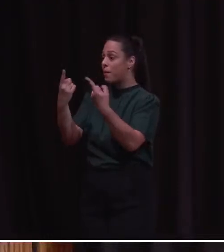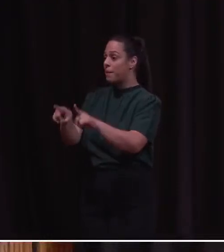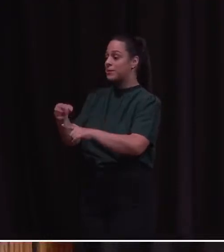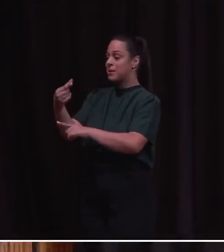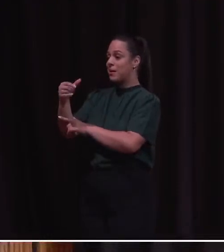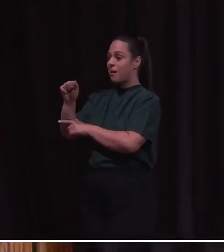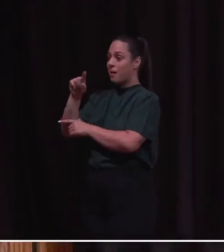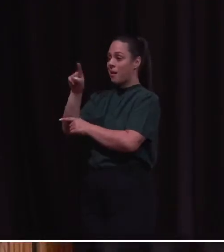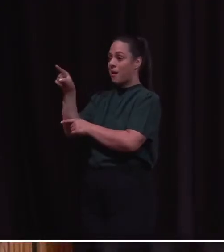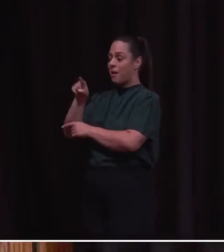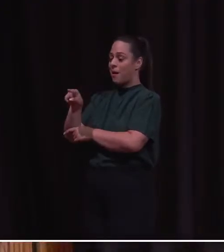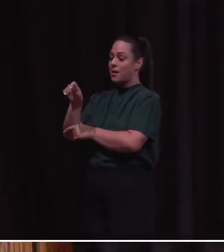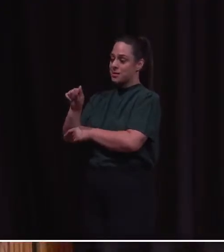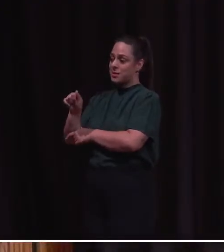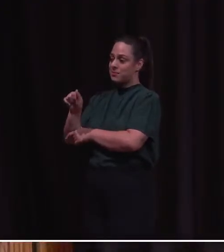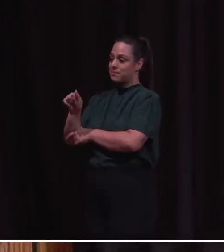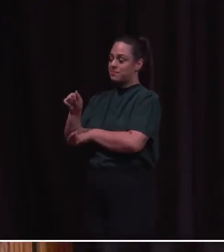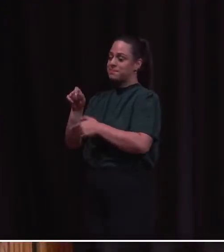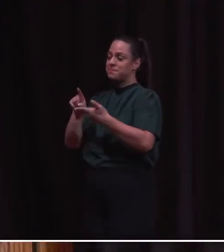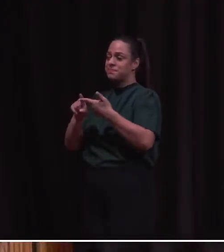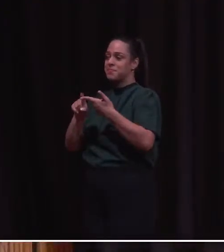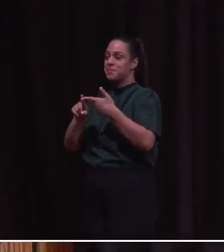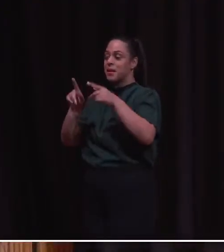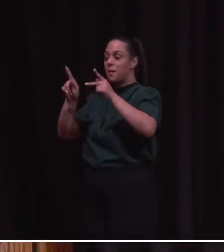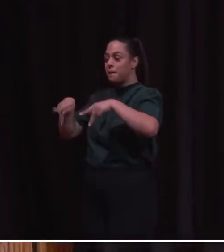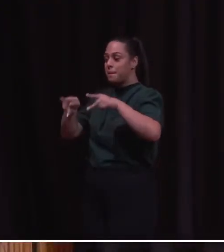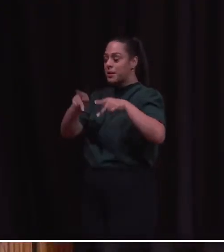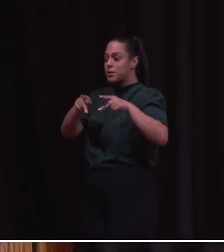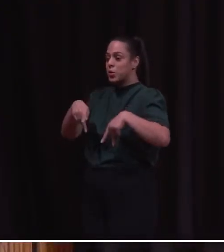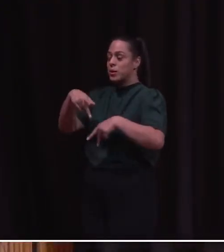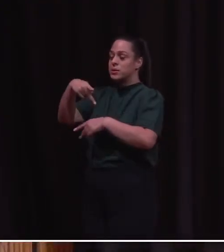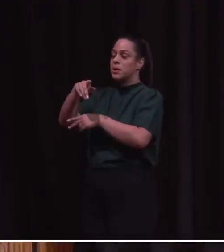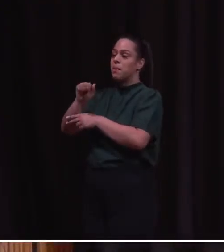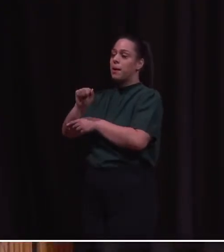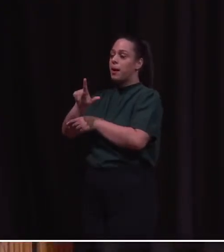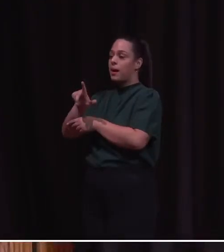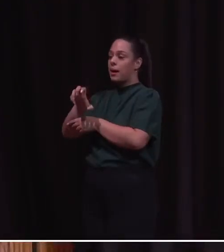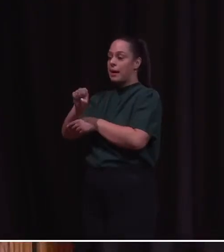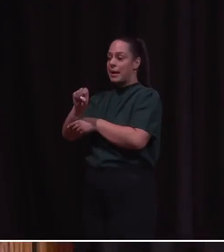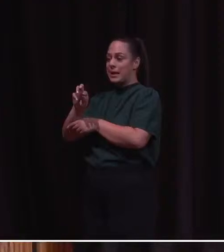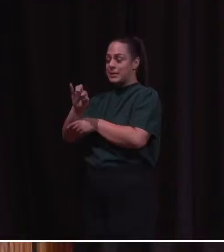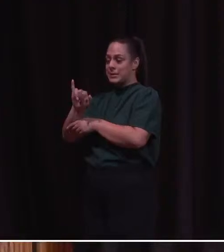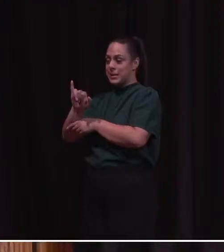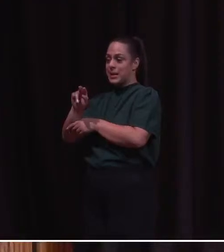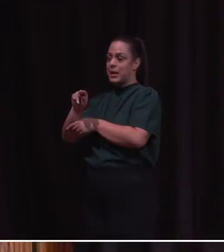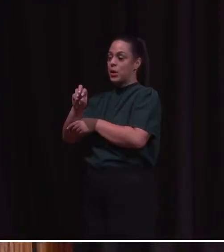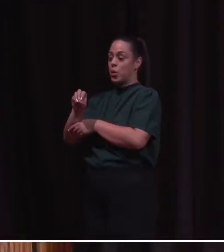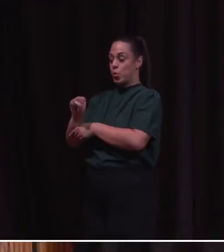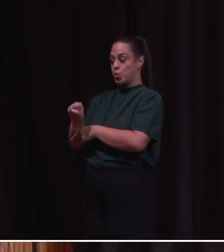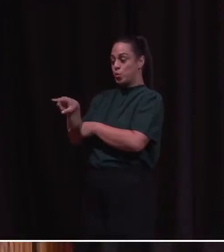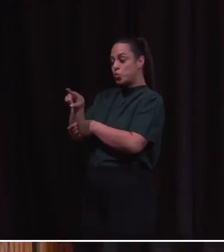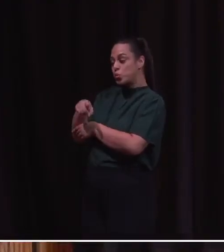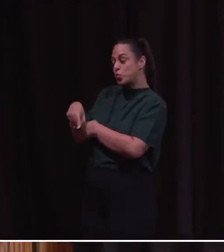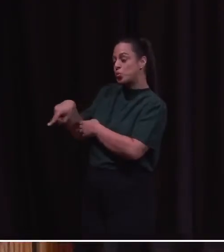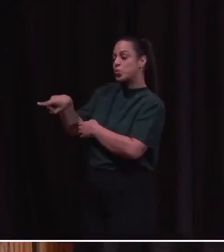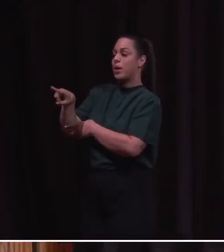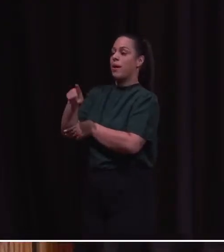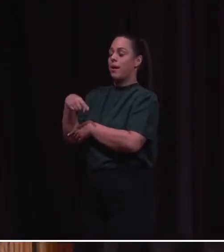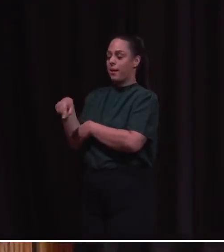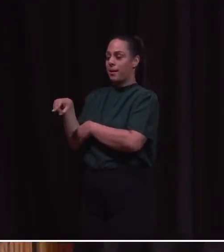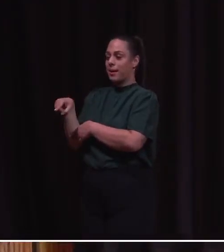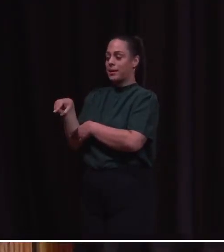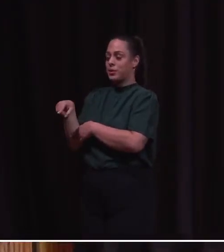The Palestinians at this point definitely seem to have been consigned to a veritable zone